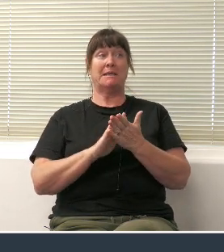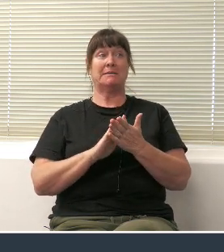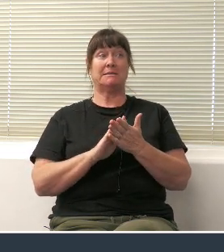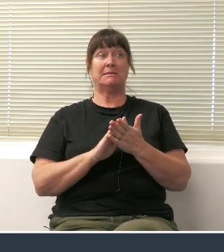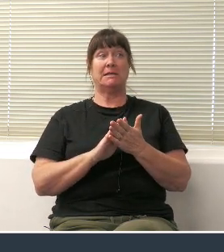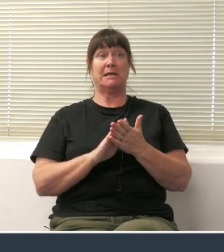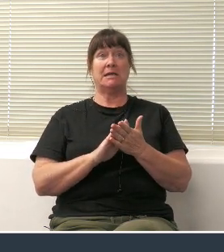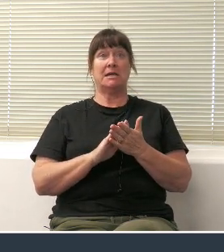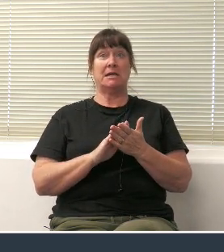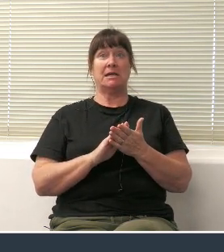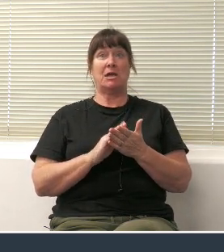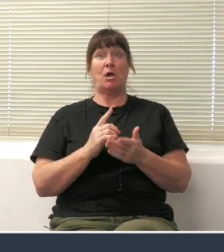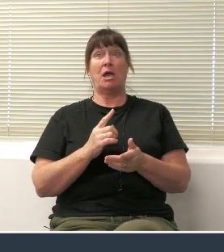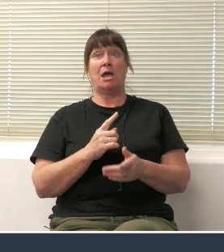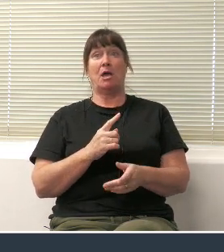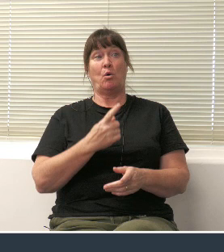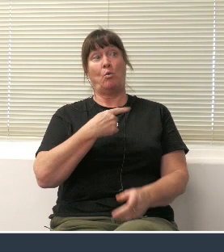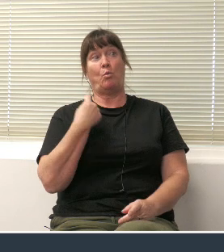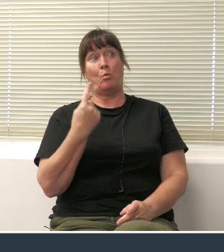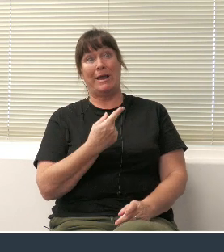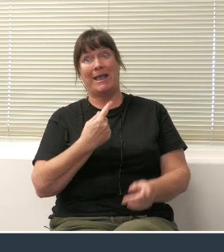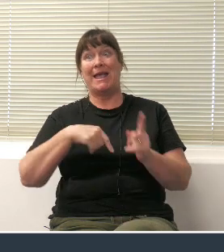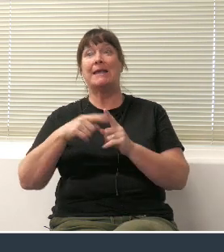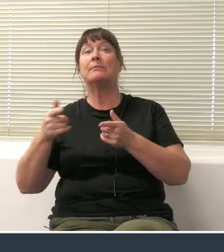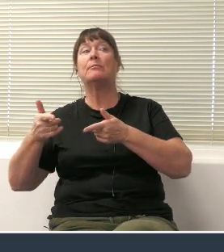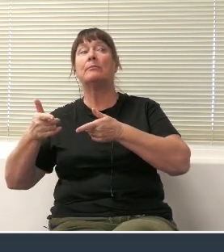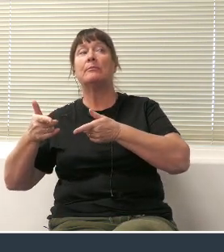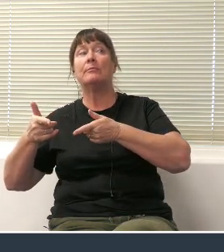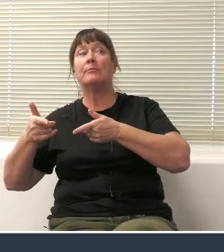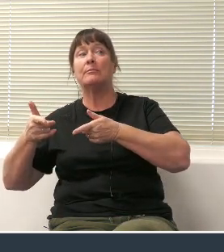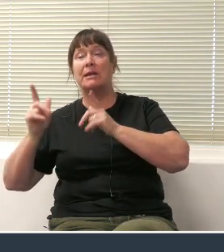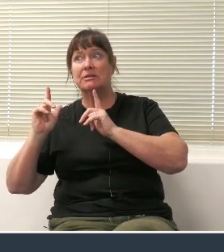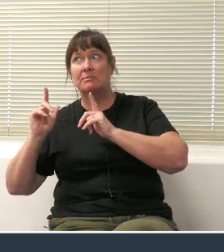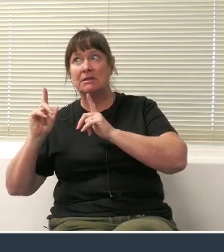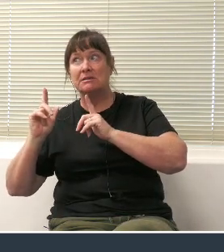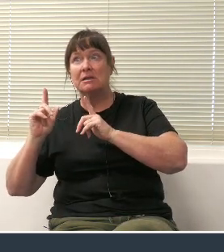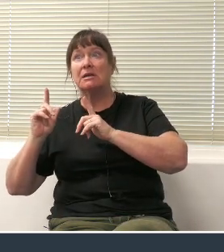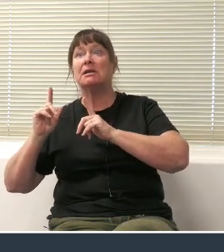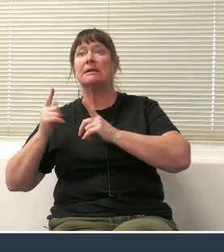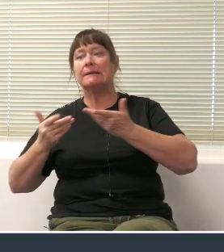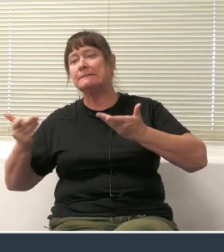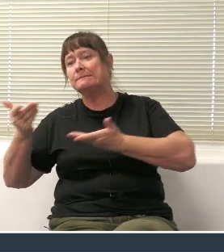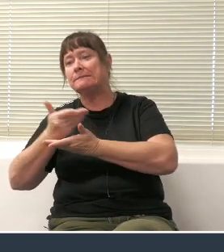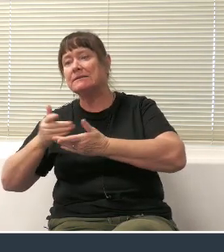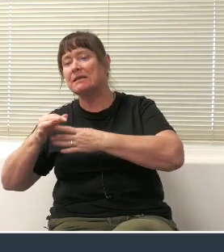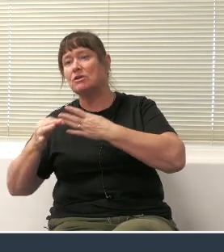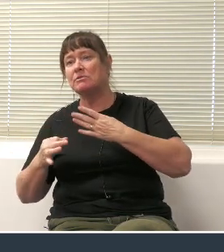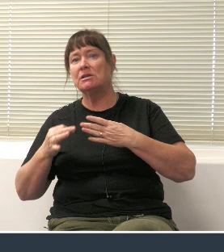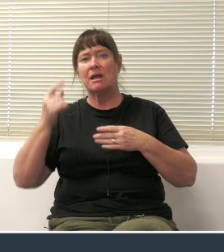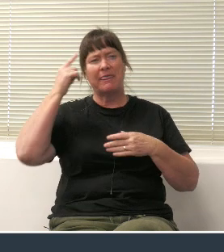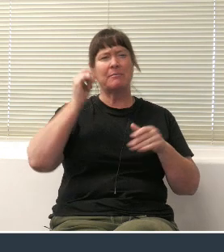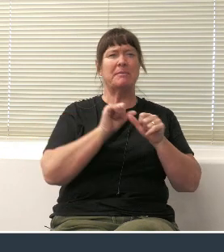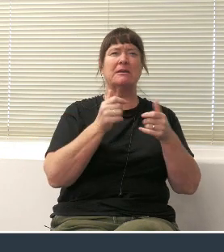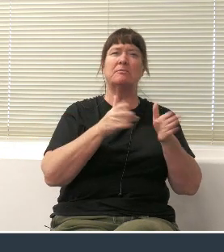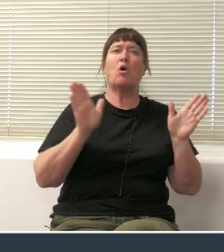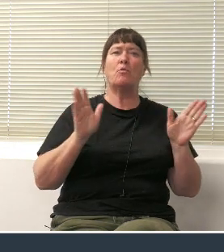and management to look at options and opportunities, rather than be fixated by the term that there's council representation on there. I think a more open statement